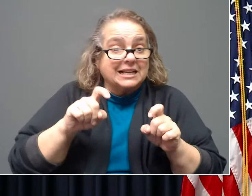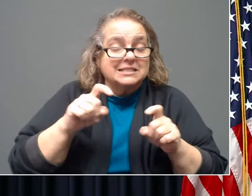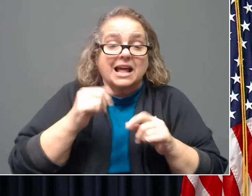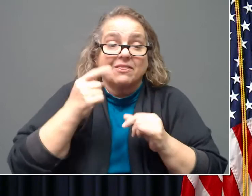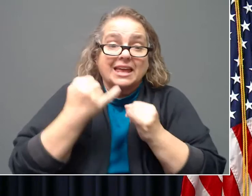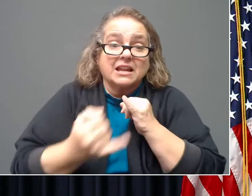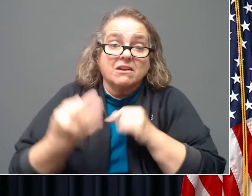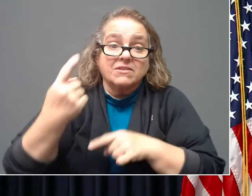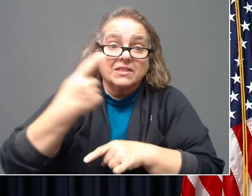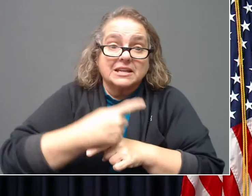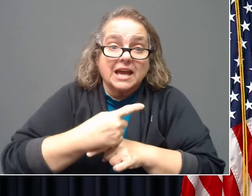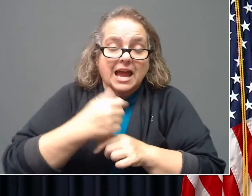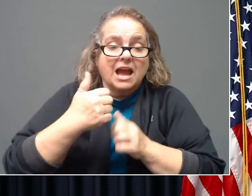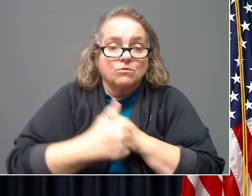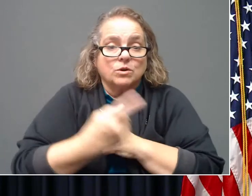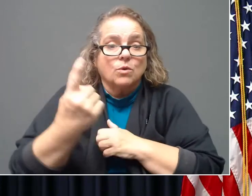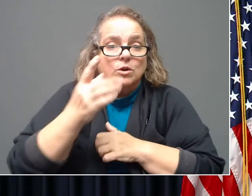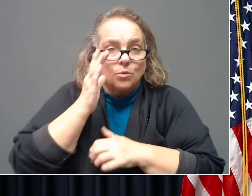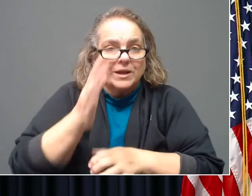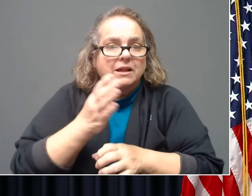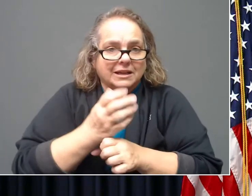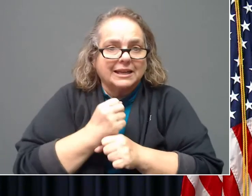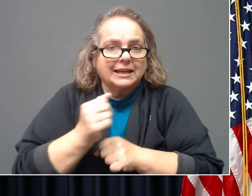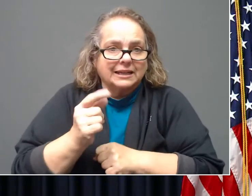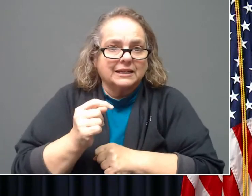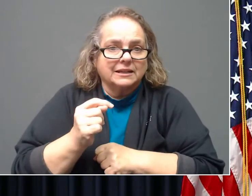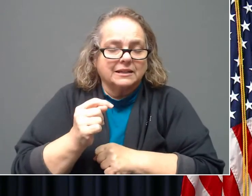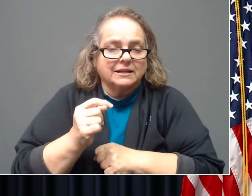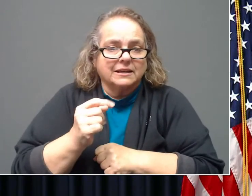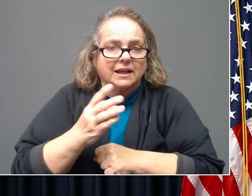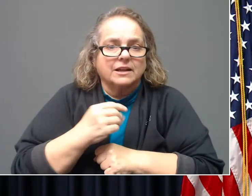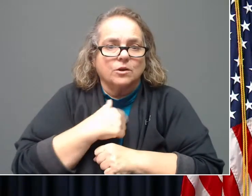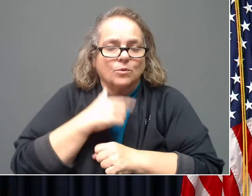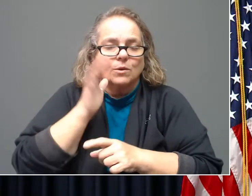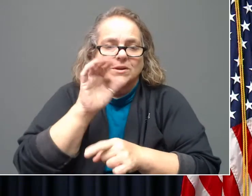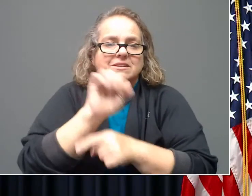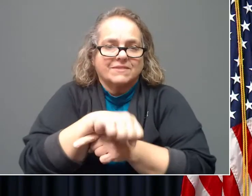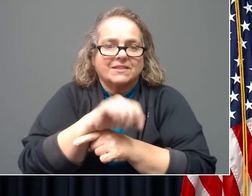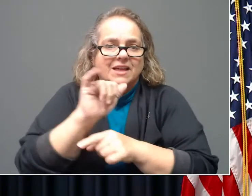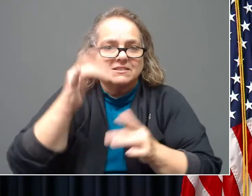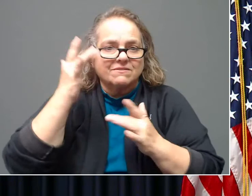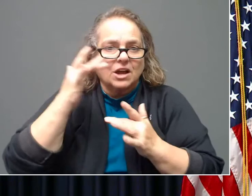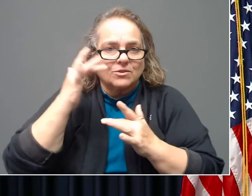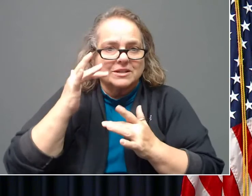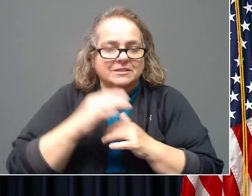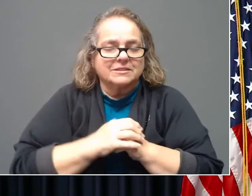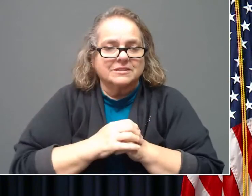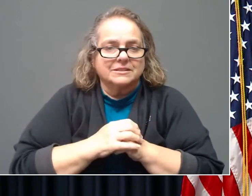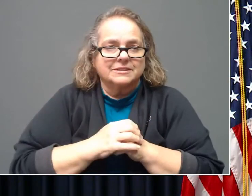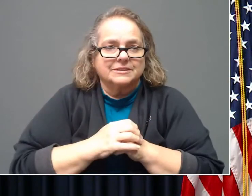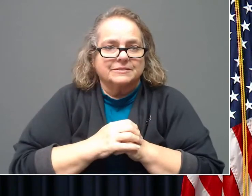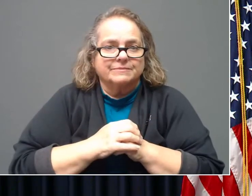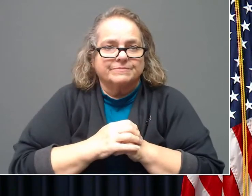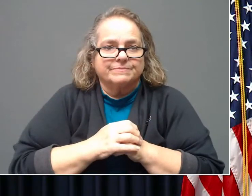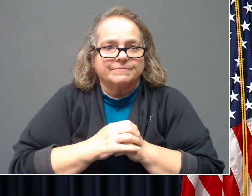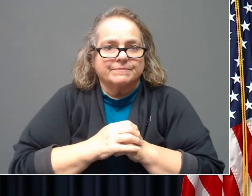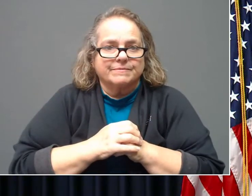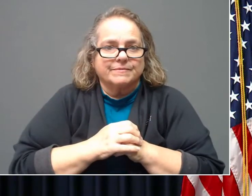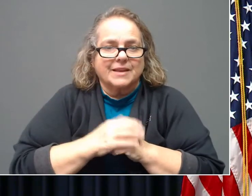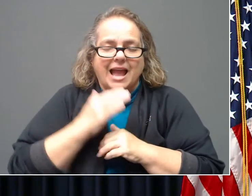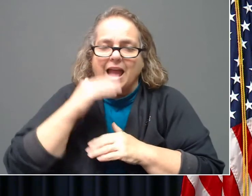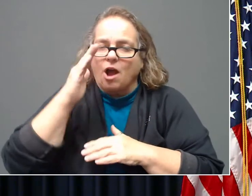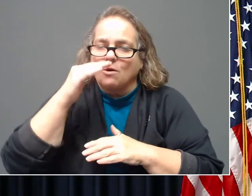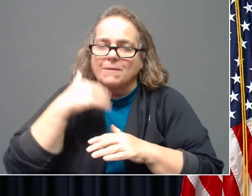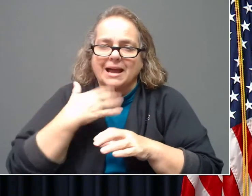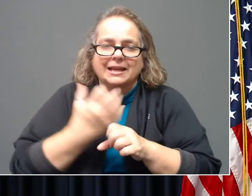to be able to get it, and we're going to be able to defeat this virus. And I got to tell you, I hope I get to serve in this